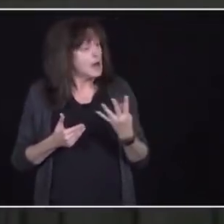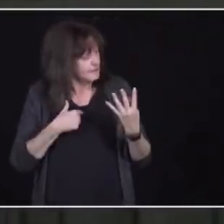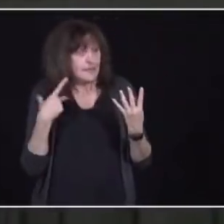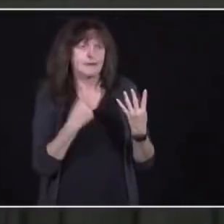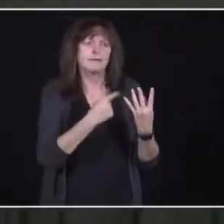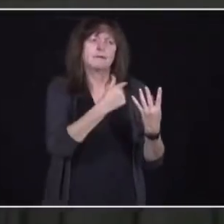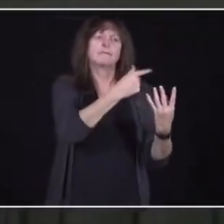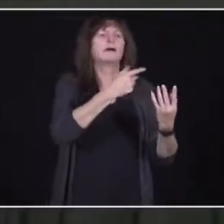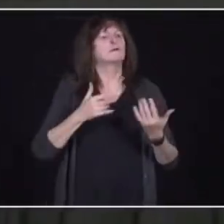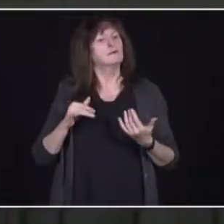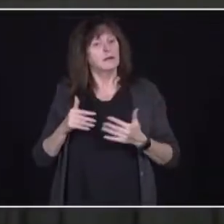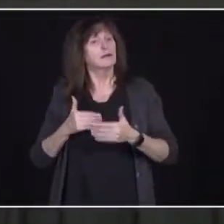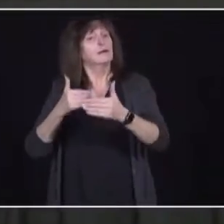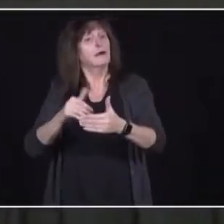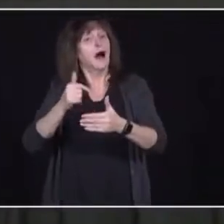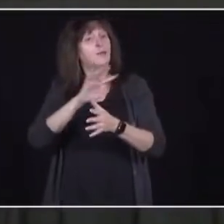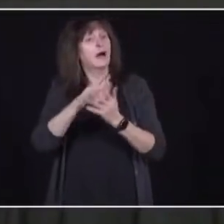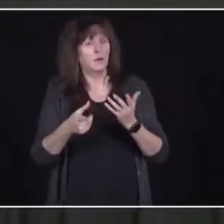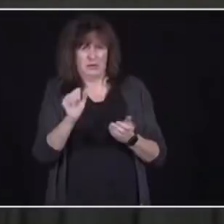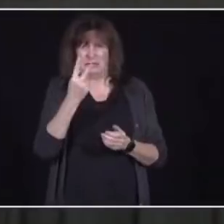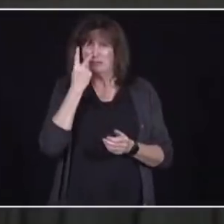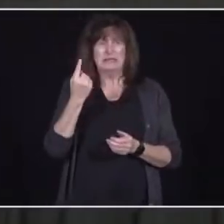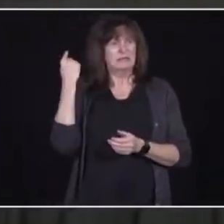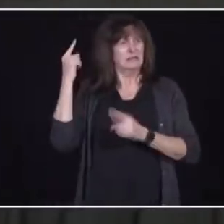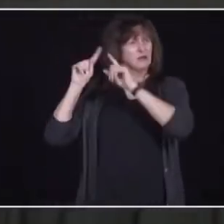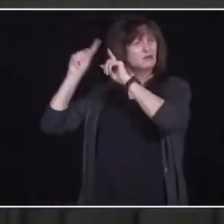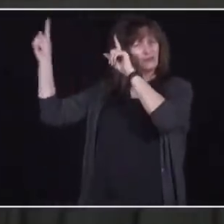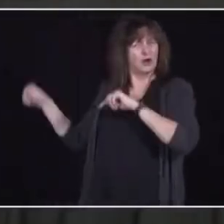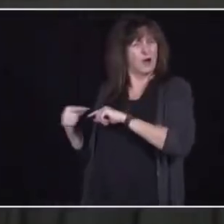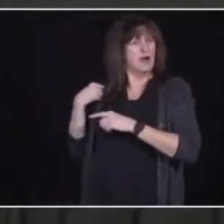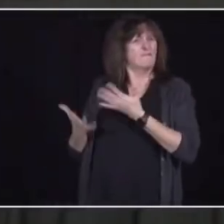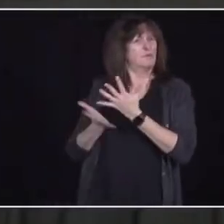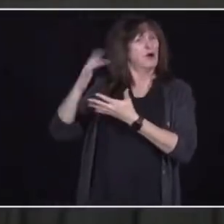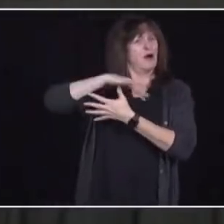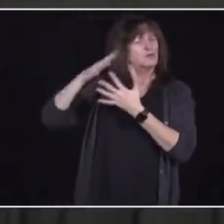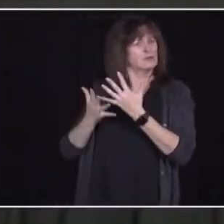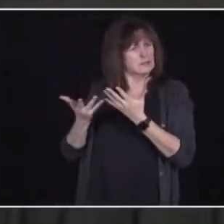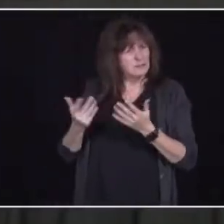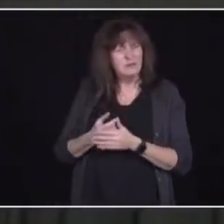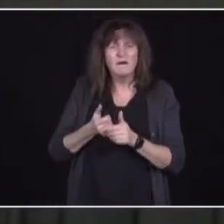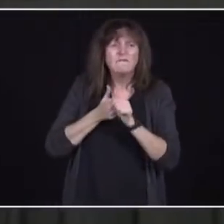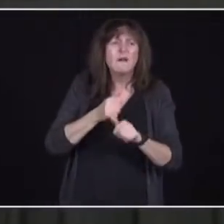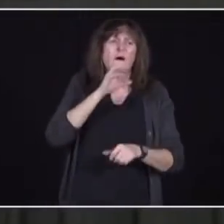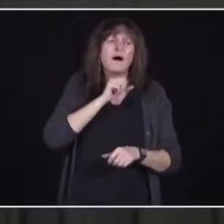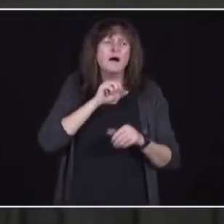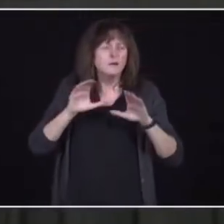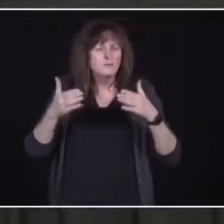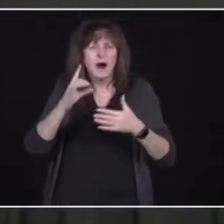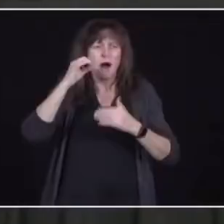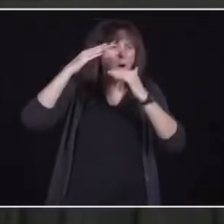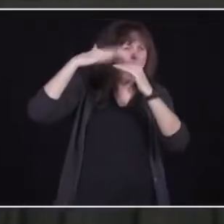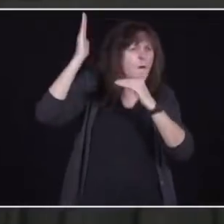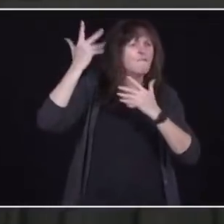see it outlined on the board back here. We want to get at those who are most vulnerable, those in the age brackets 80 years old and above, and then as we